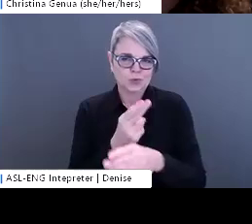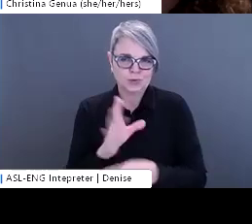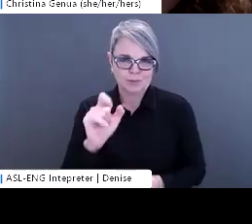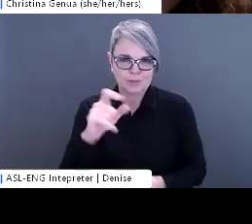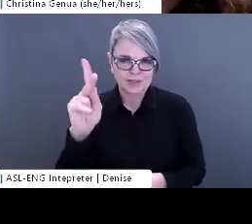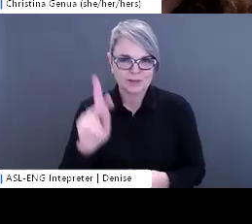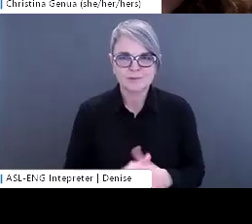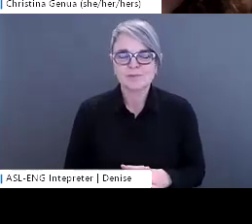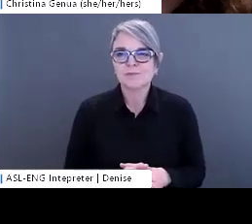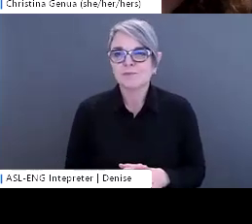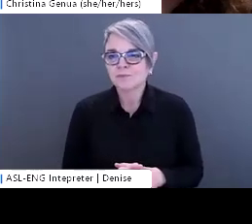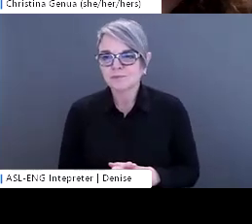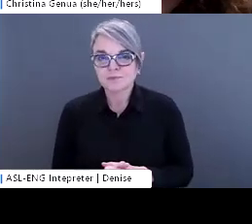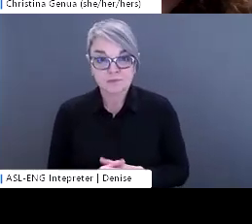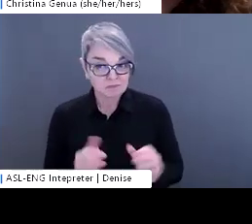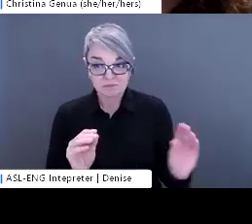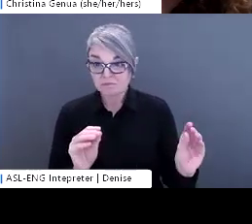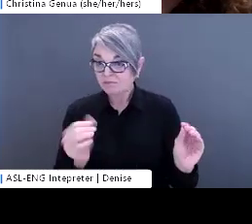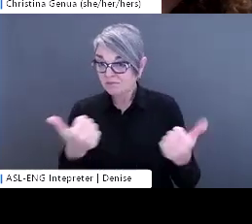we're almost near the end here.